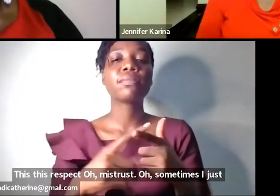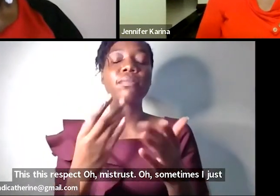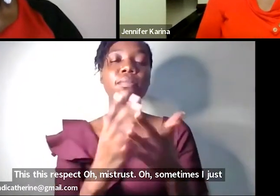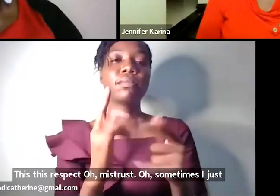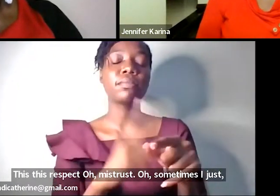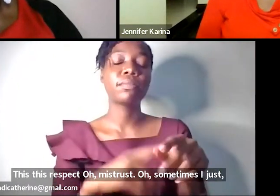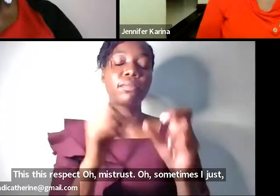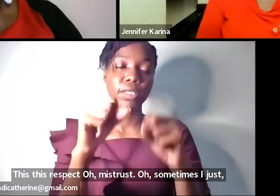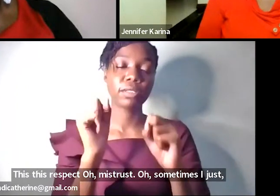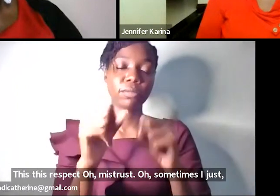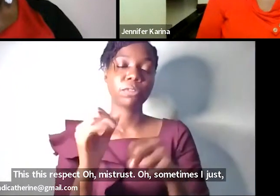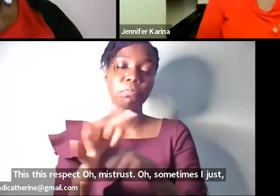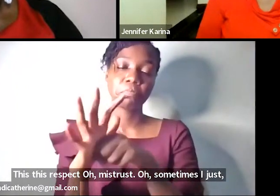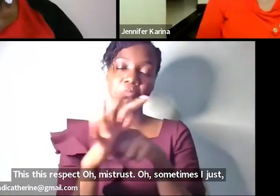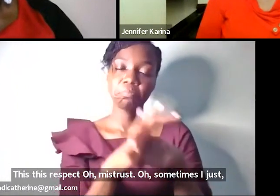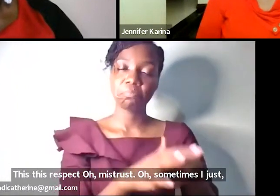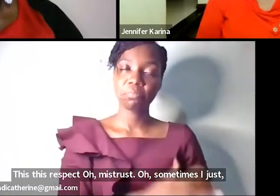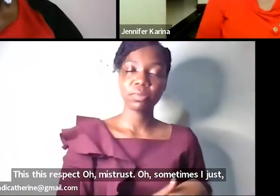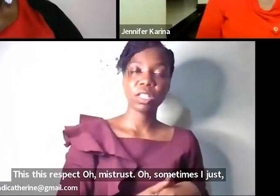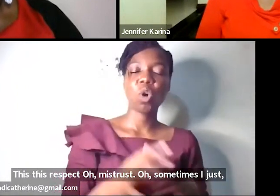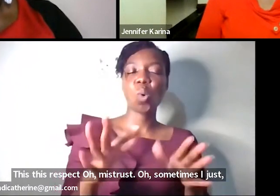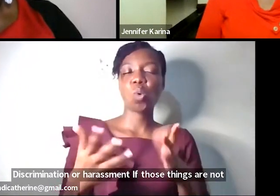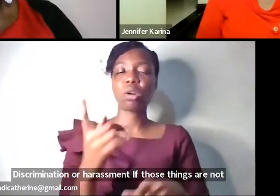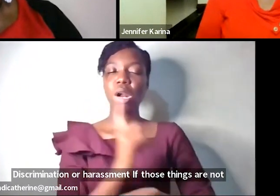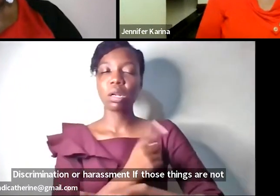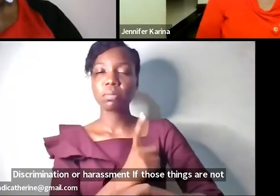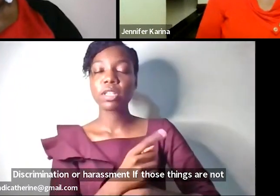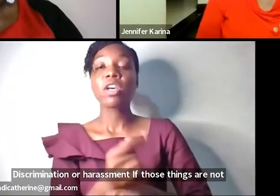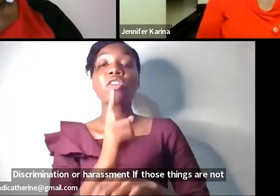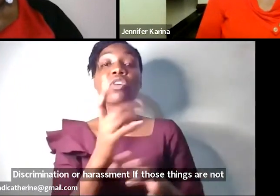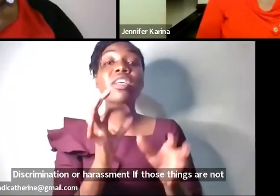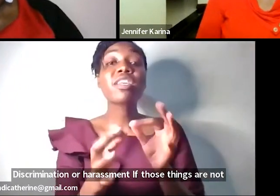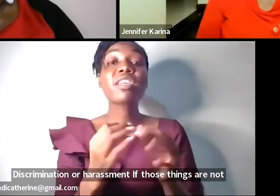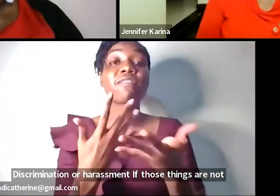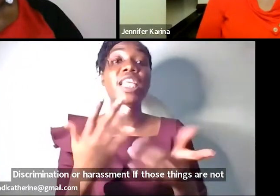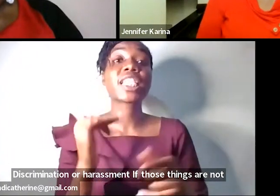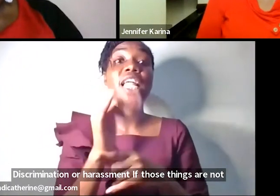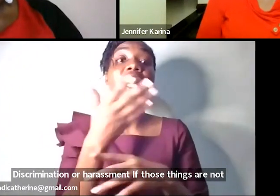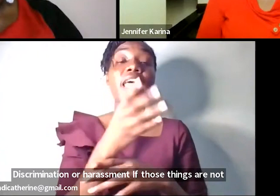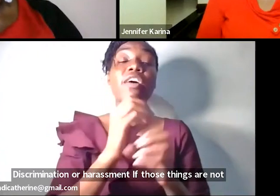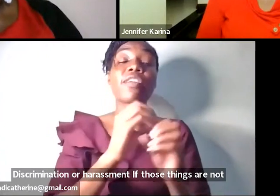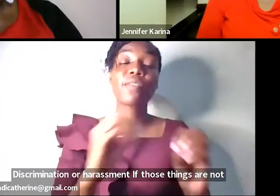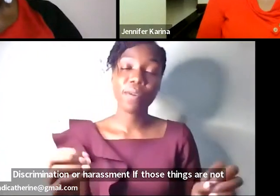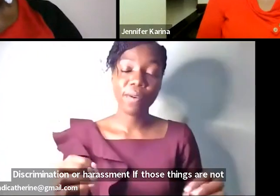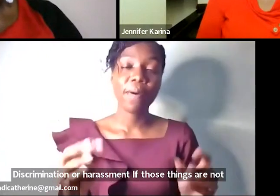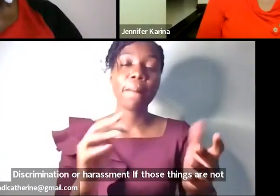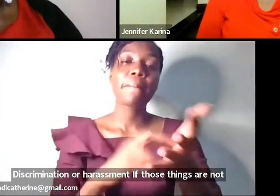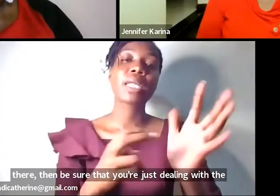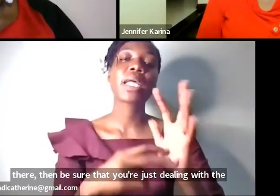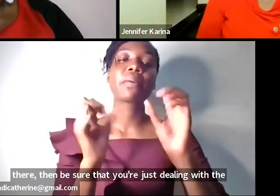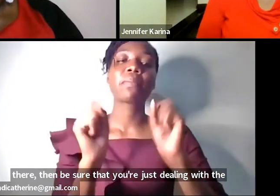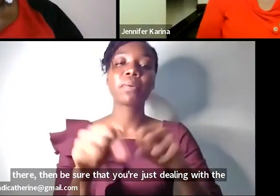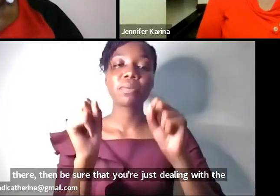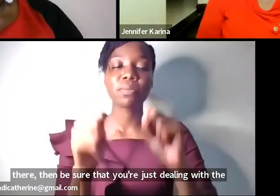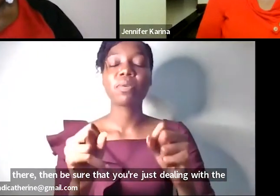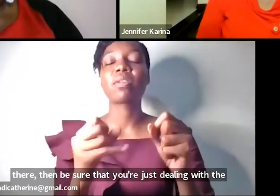discrimination or harassment. If those things are not there, then be sure that you're just dealing with the imposter syndrome. You have to check